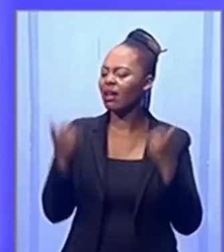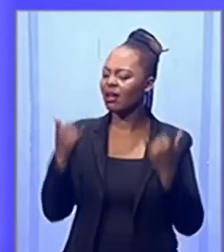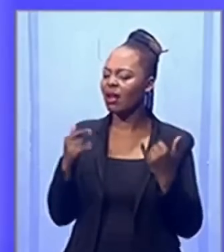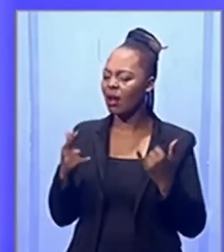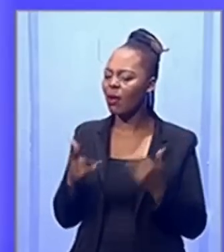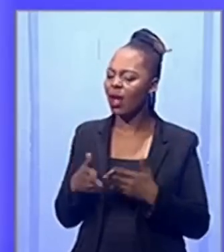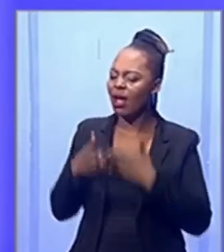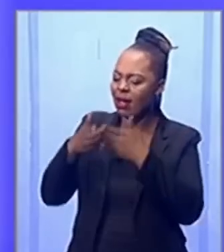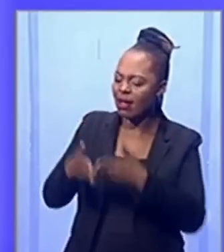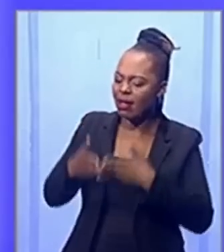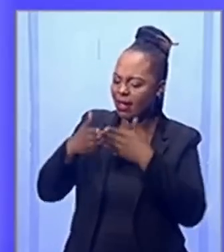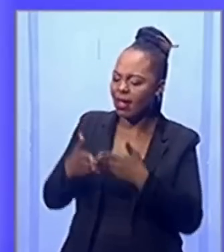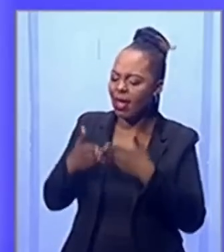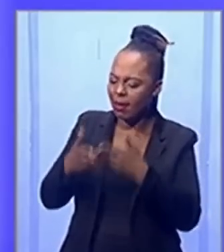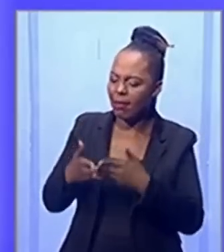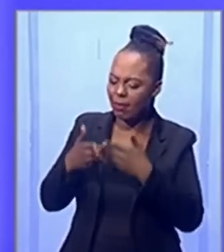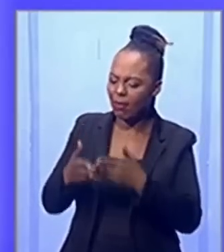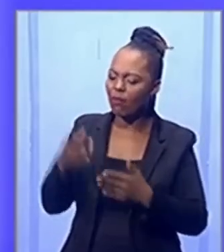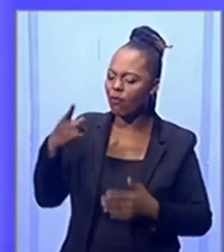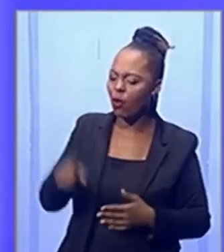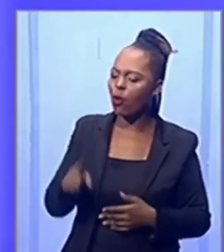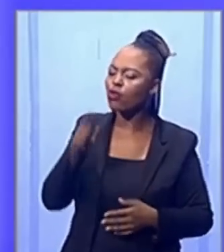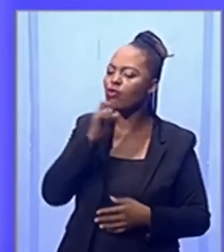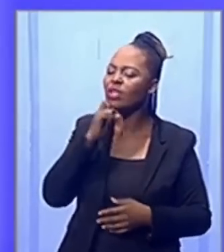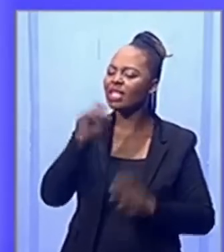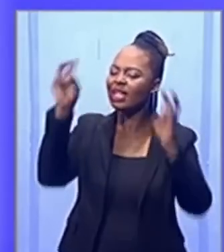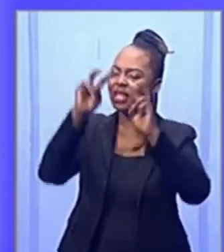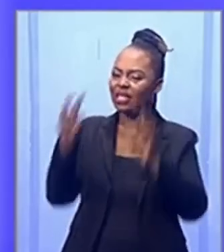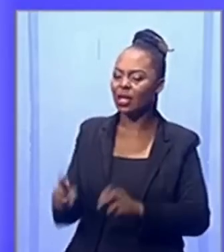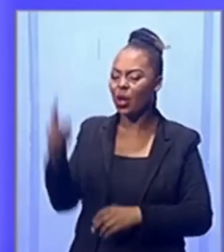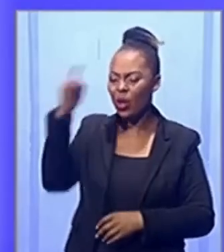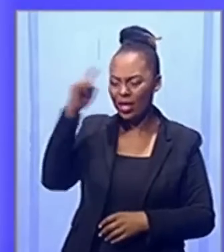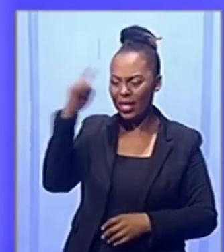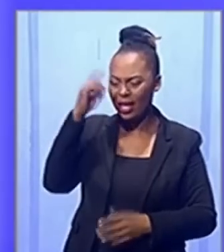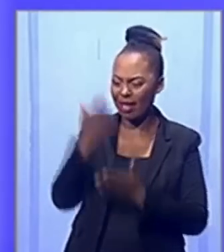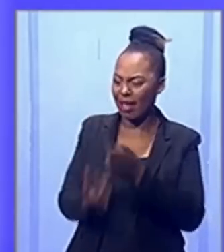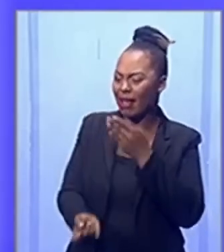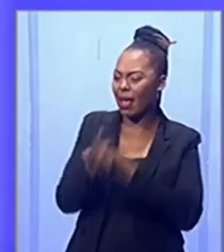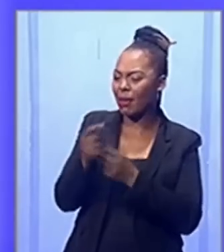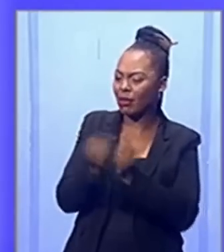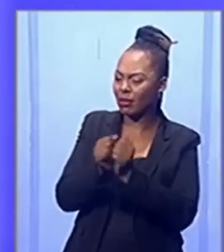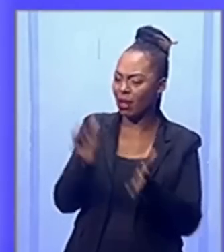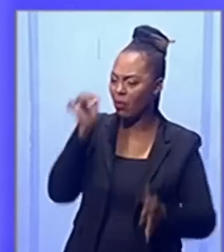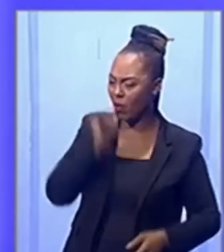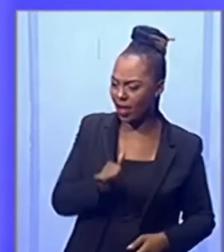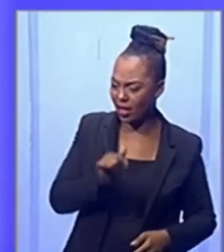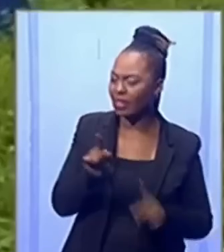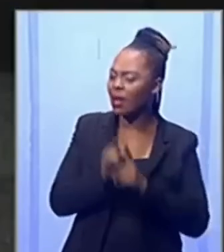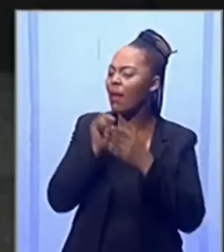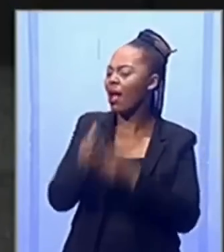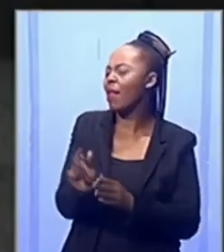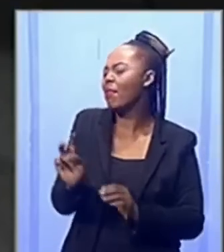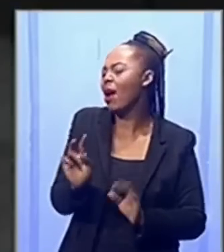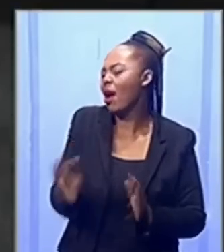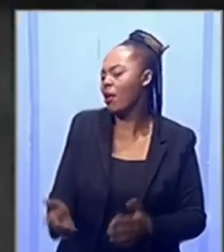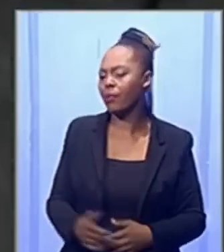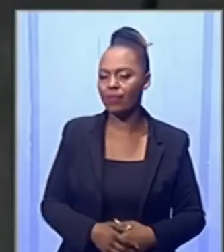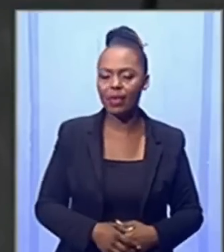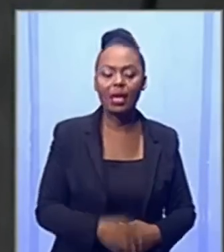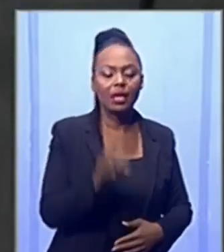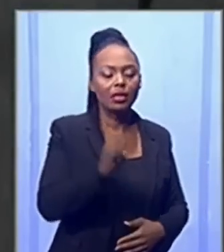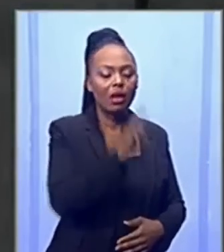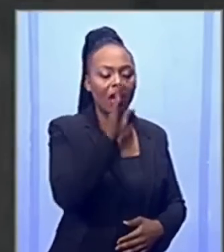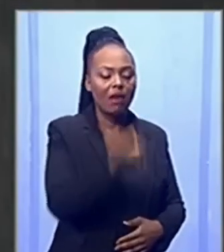dikepe tsa phepelo ya motlakase Afrika Borwa ke leano le bang re ka le bona le kena sebetsong neng ho thusa Afrika Borwa? Se le gore Afrika Borwa